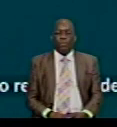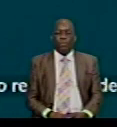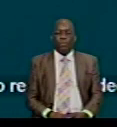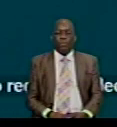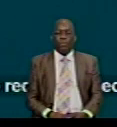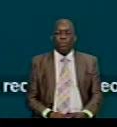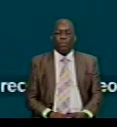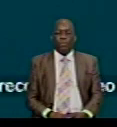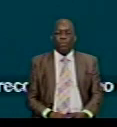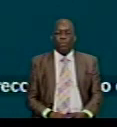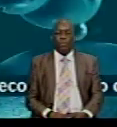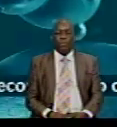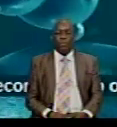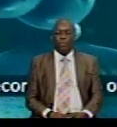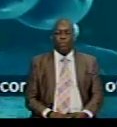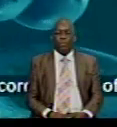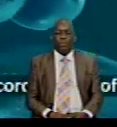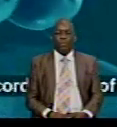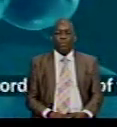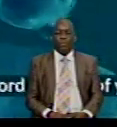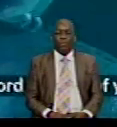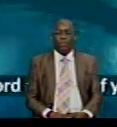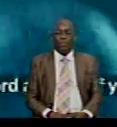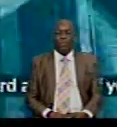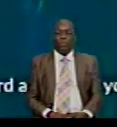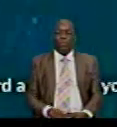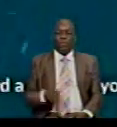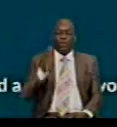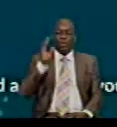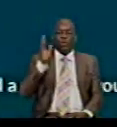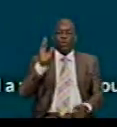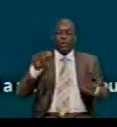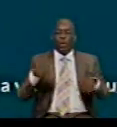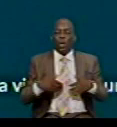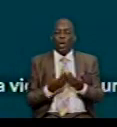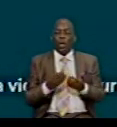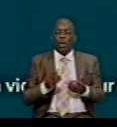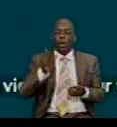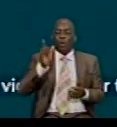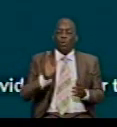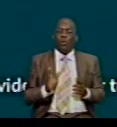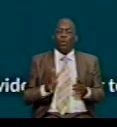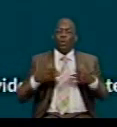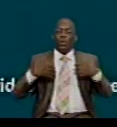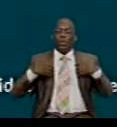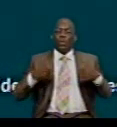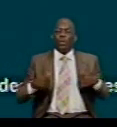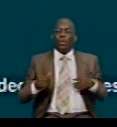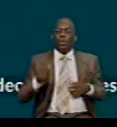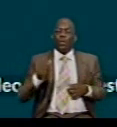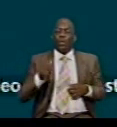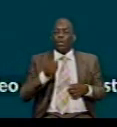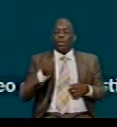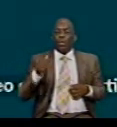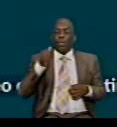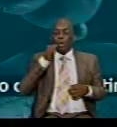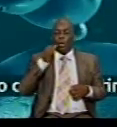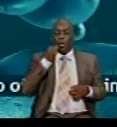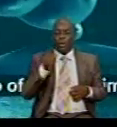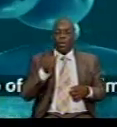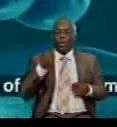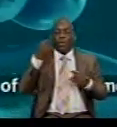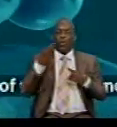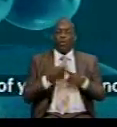of how God healed her yesterday night from a strange disease. She said her tongue, while she'll